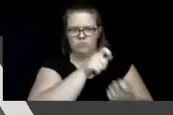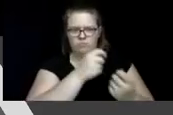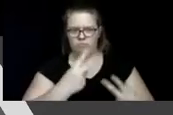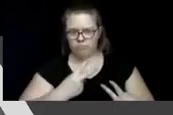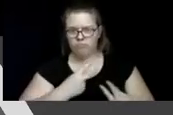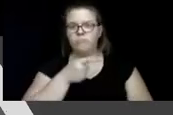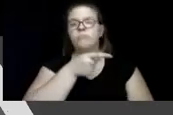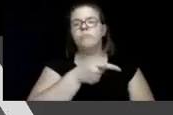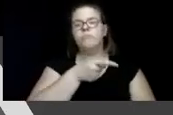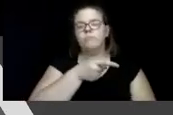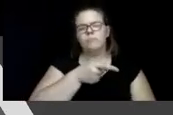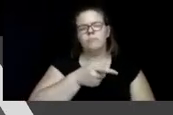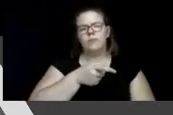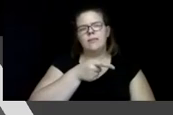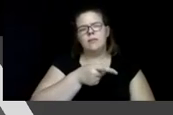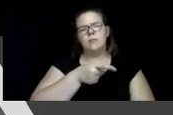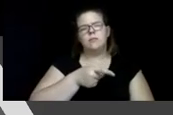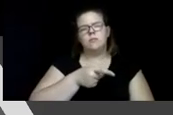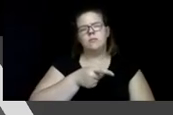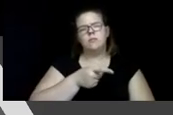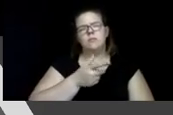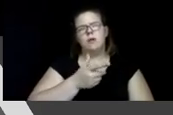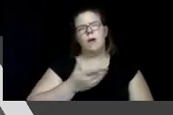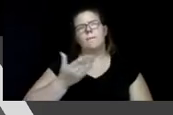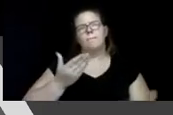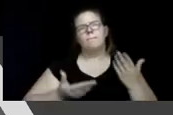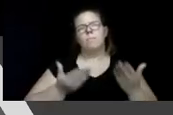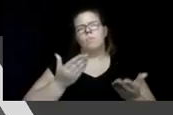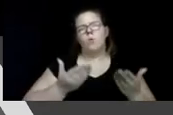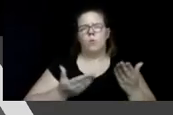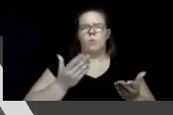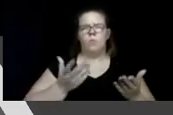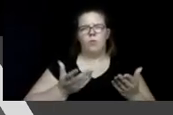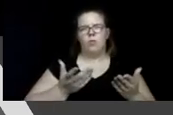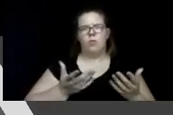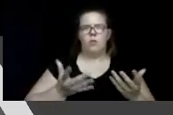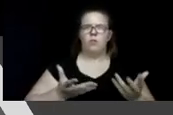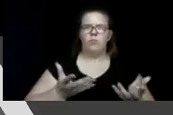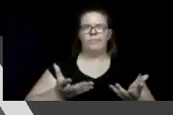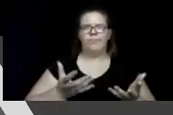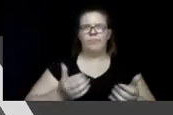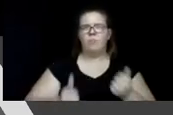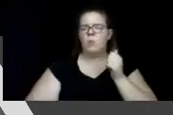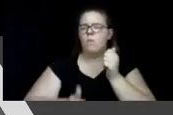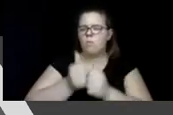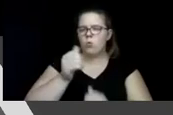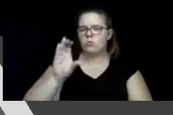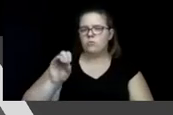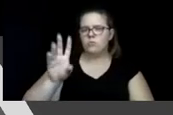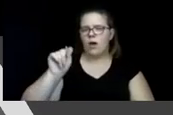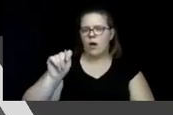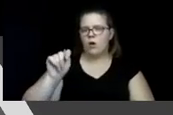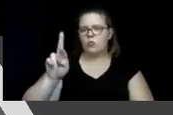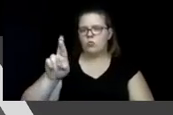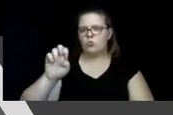That would probably be where the majority of your outreach happens